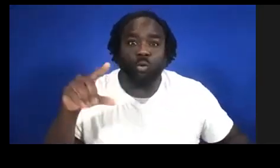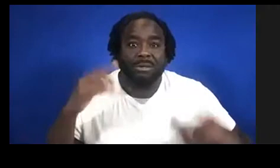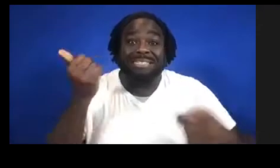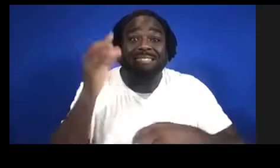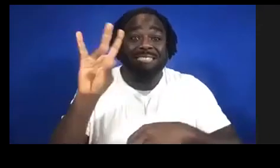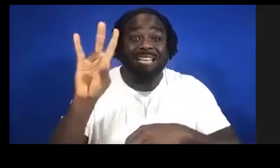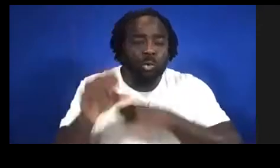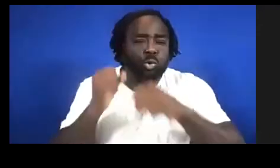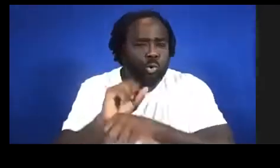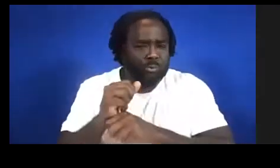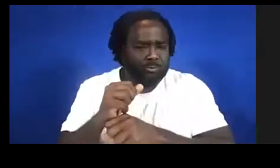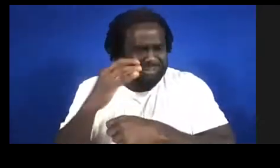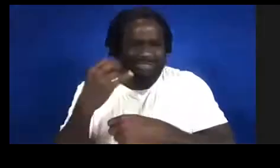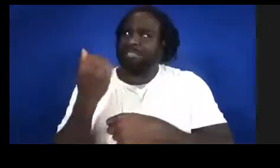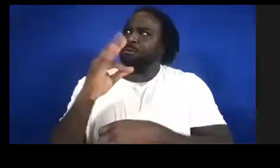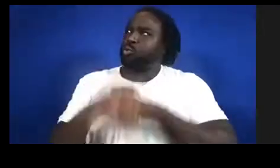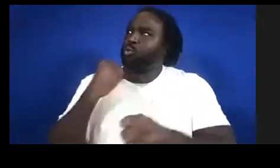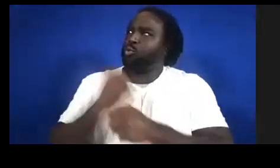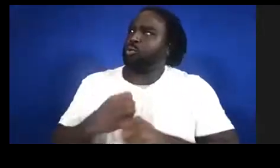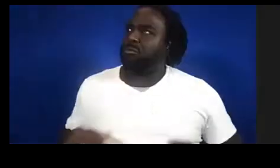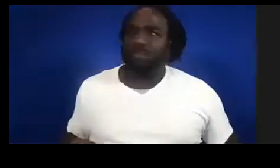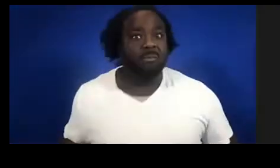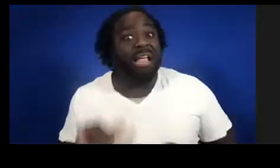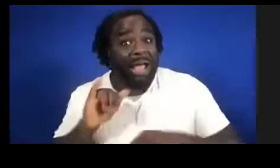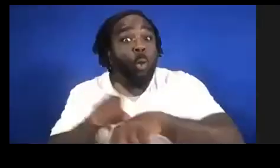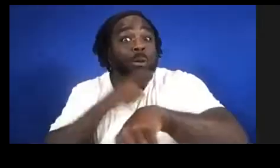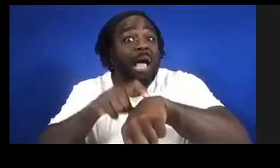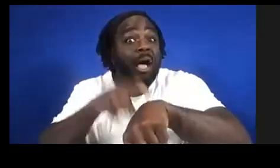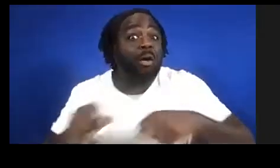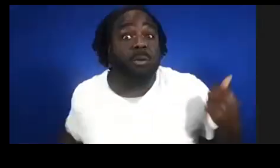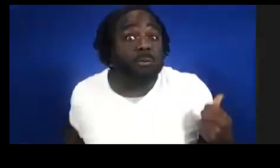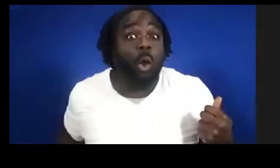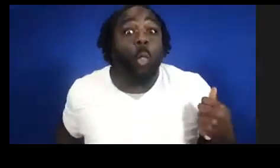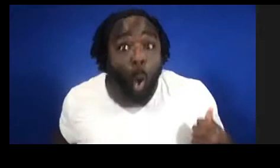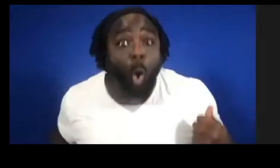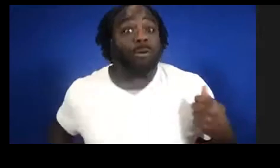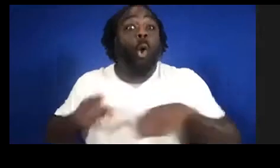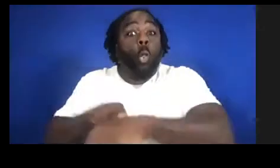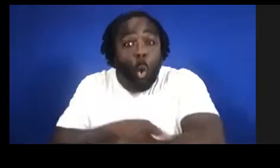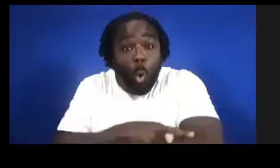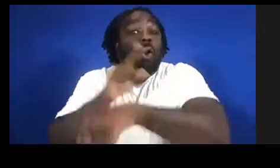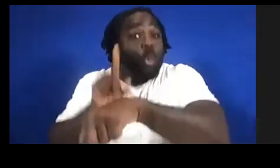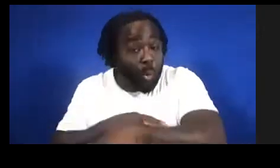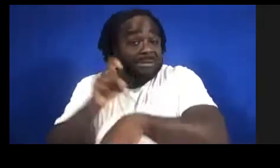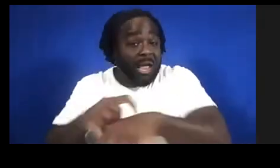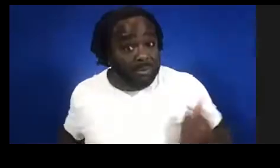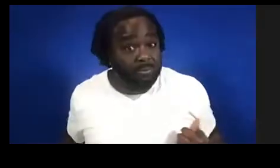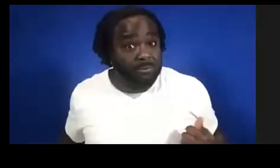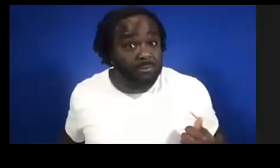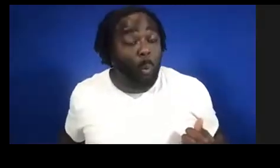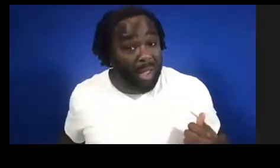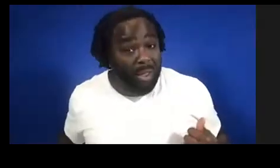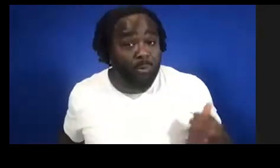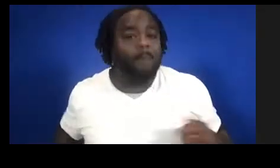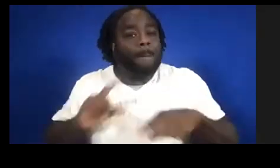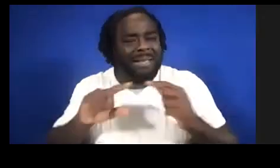here and Memphis. I lived in DC for 17 years. I mean, that's a long time. That's